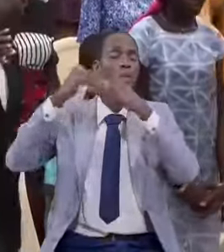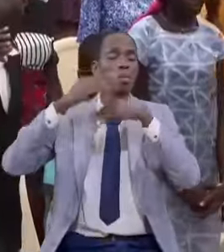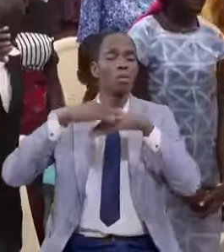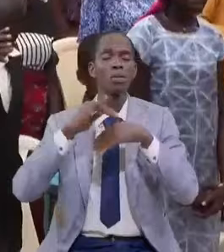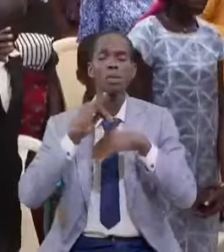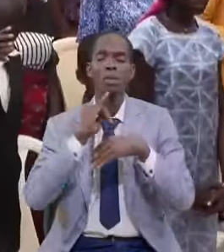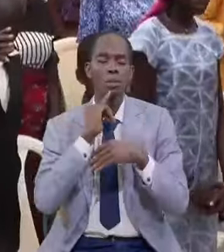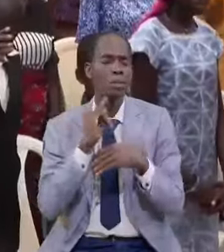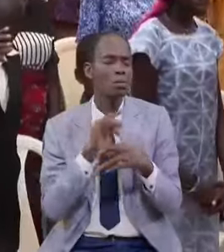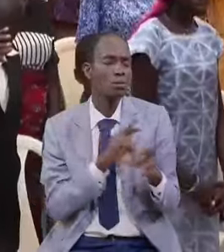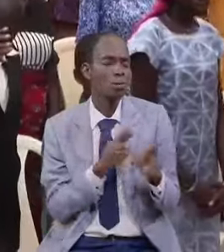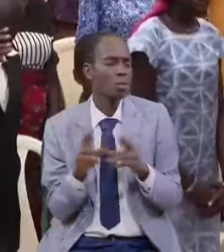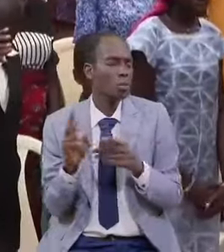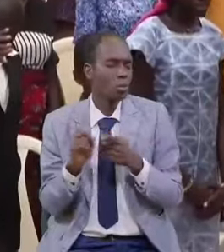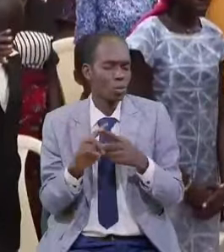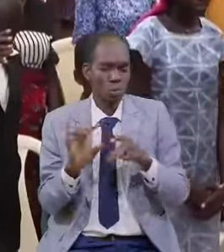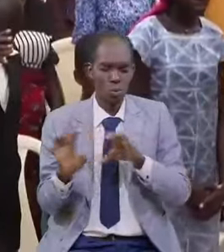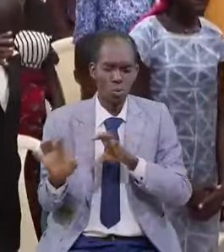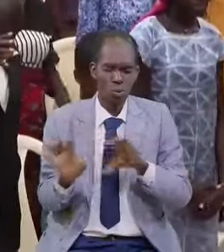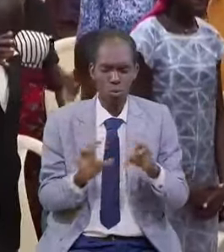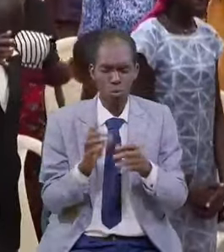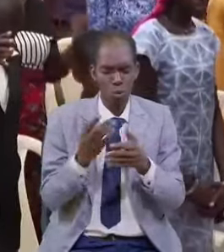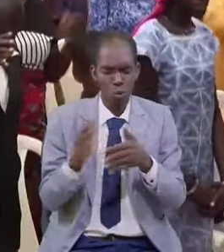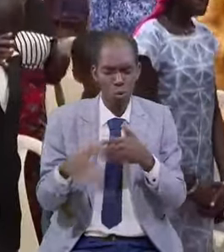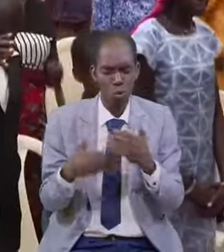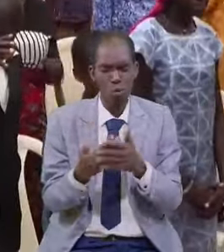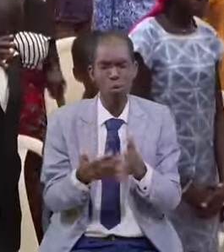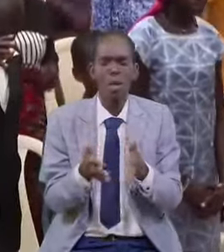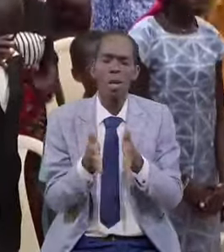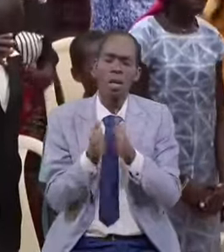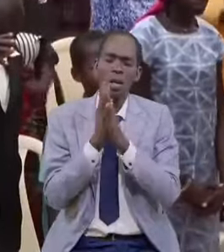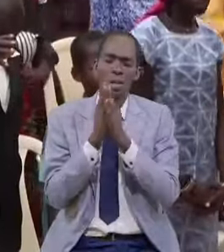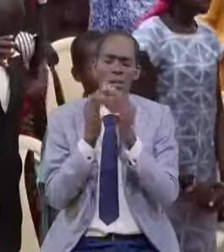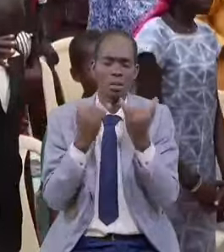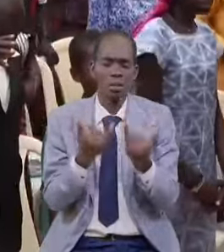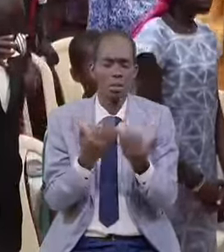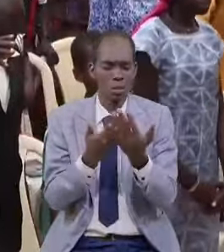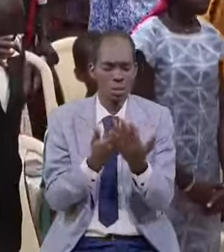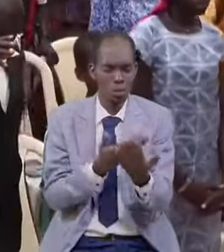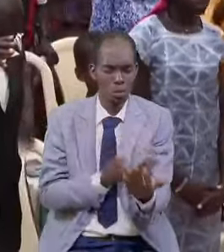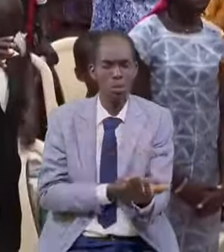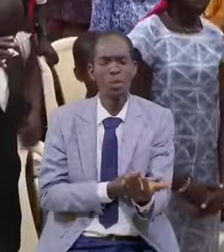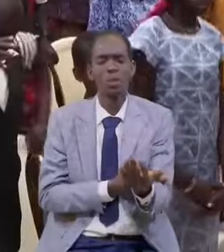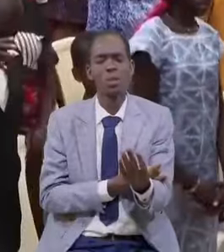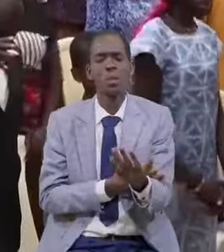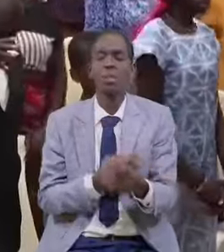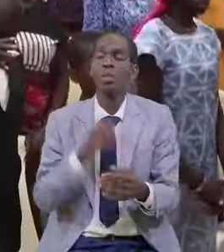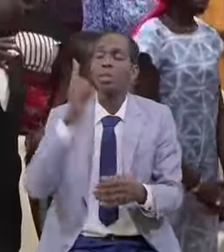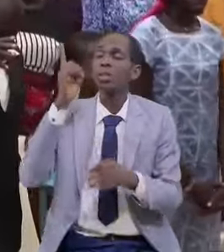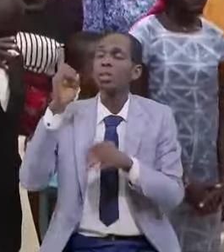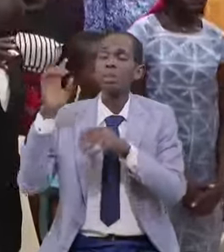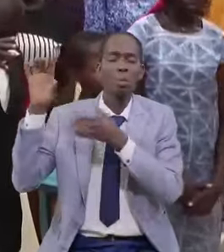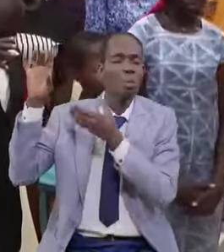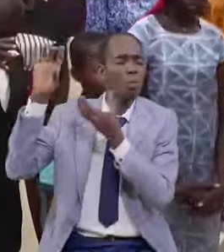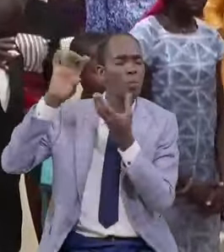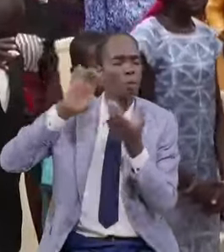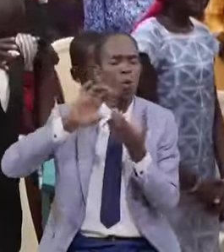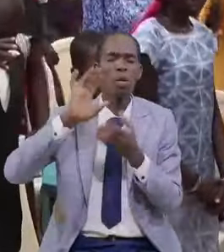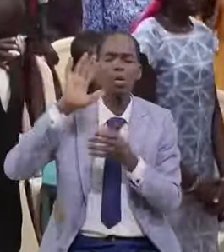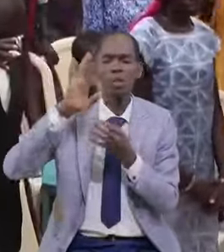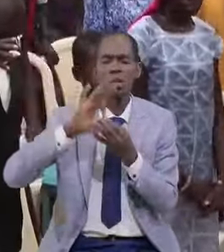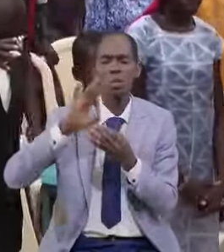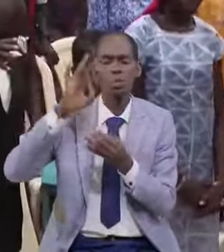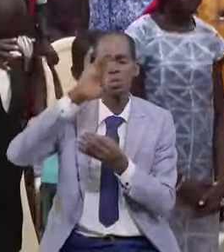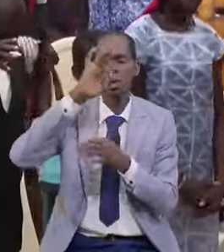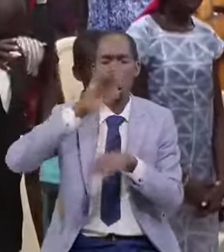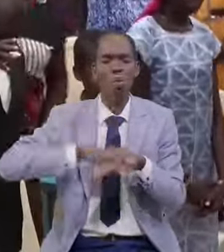The Giver of the spirit for strength he PA the spirit upon the early church we are here today he is going